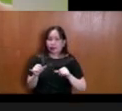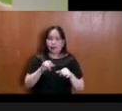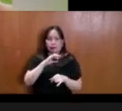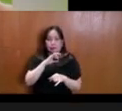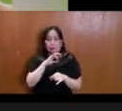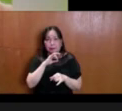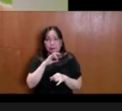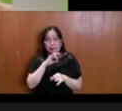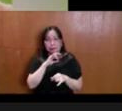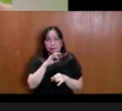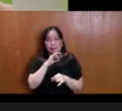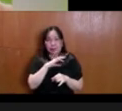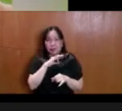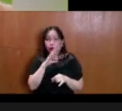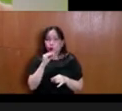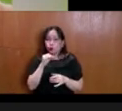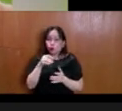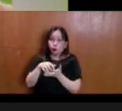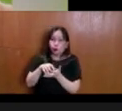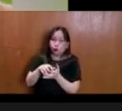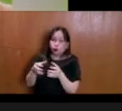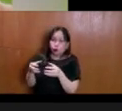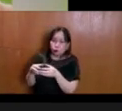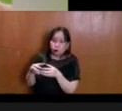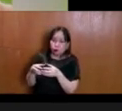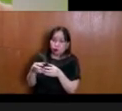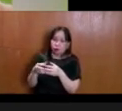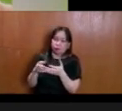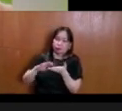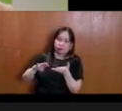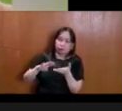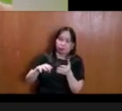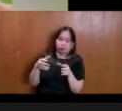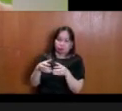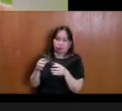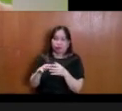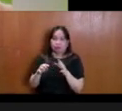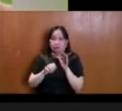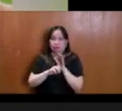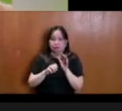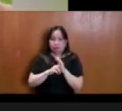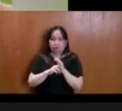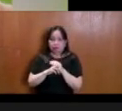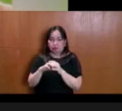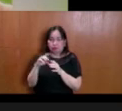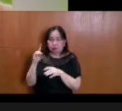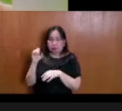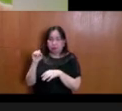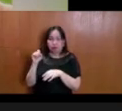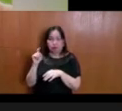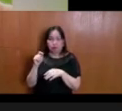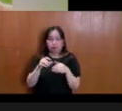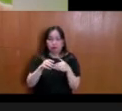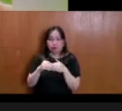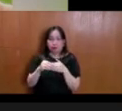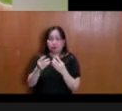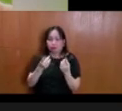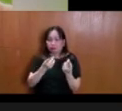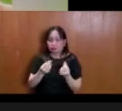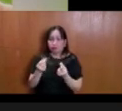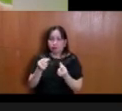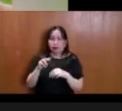benefit the vulnerable sector. And for instance, we have the BSP leads the implementation of the